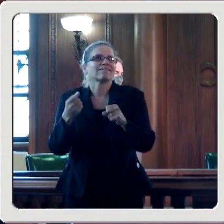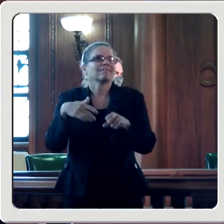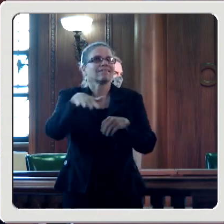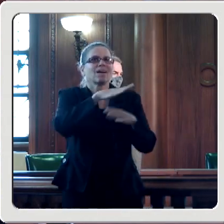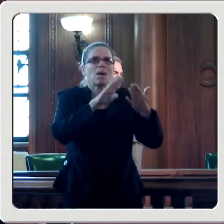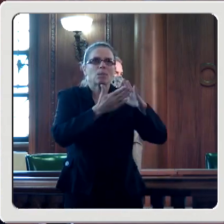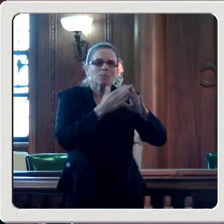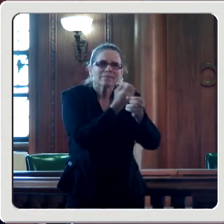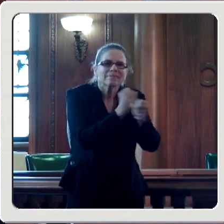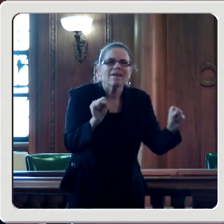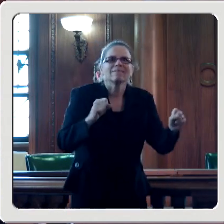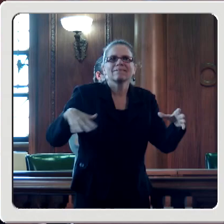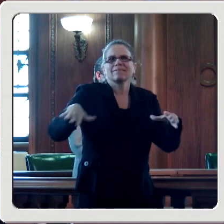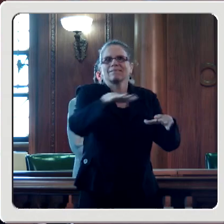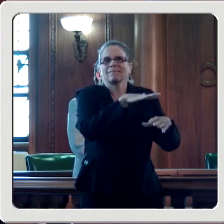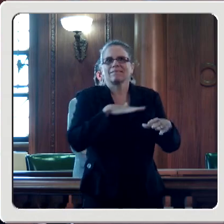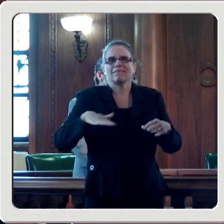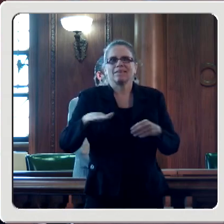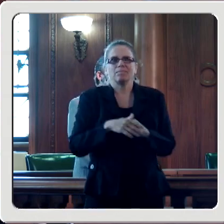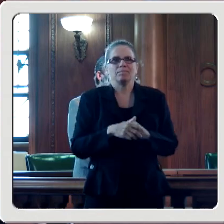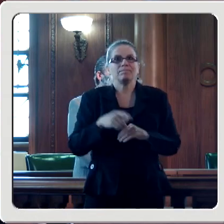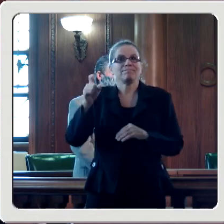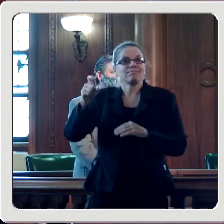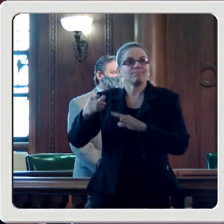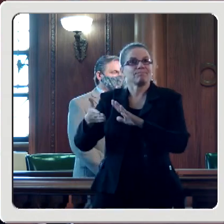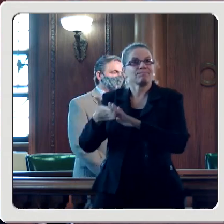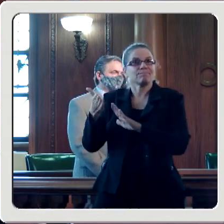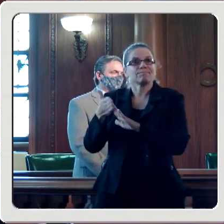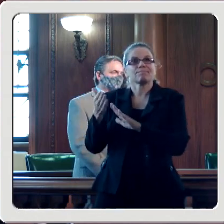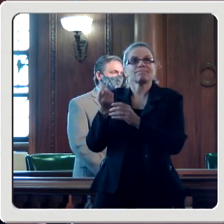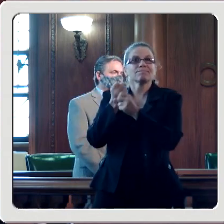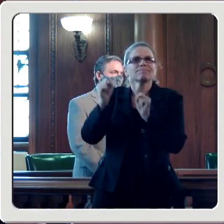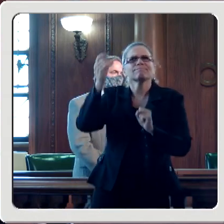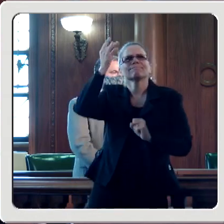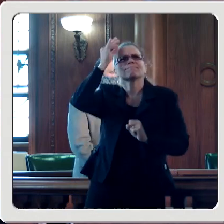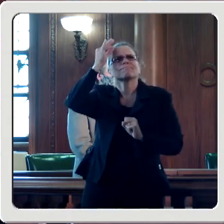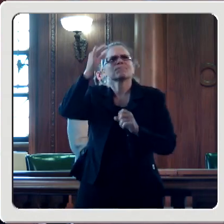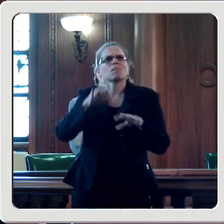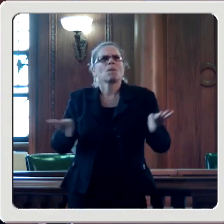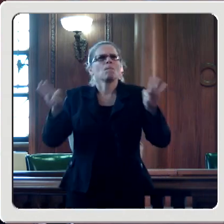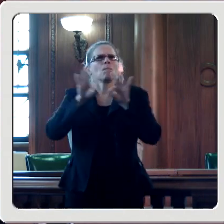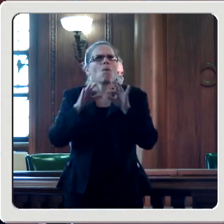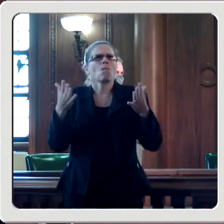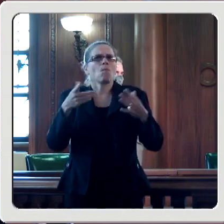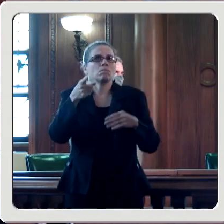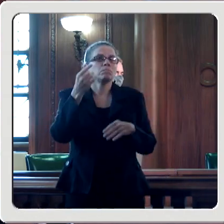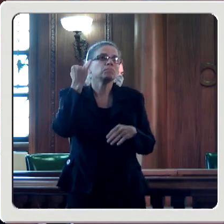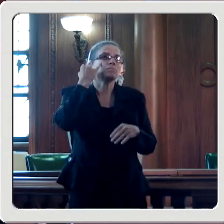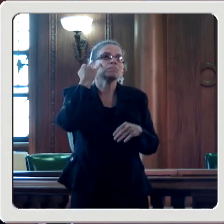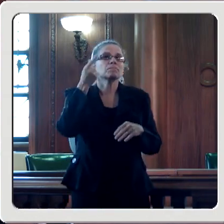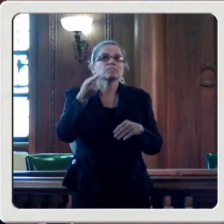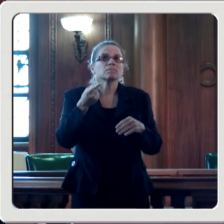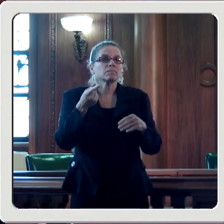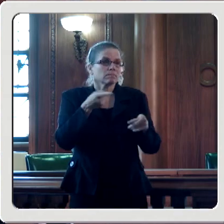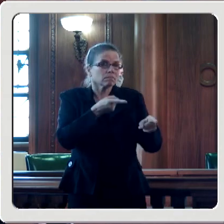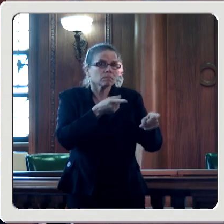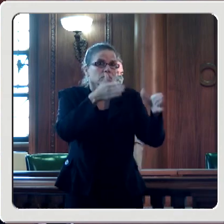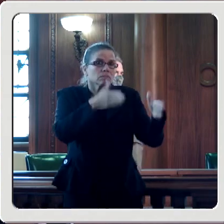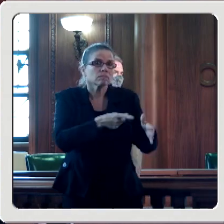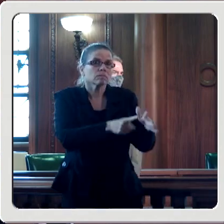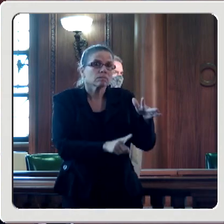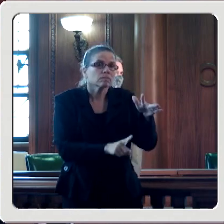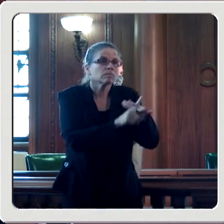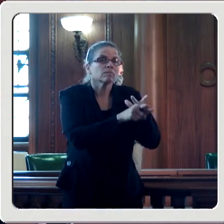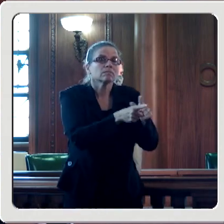maintain healthy operations and that we're preparing for if someone gets sick. Now, we're talking